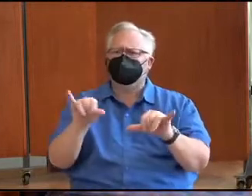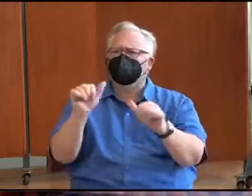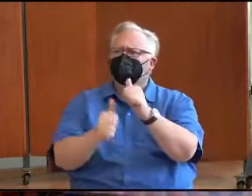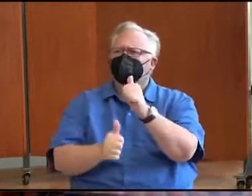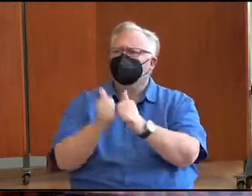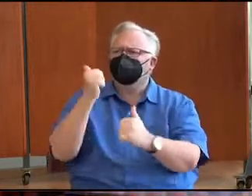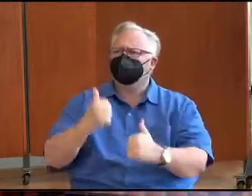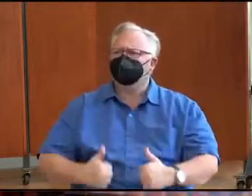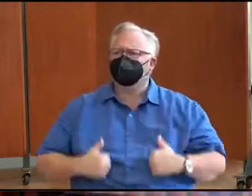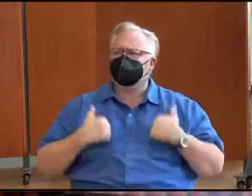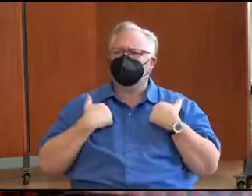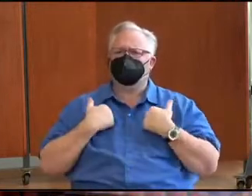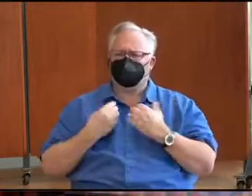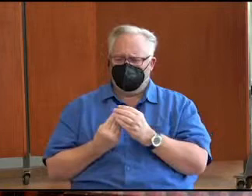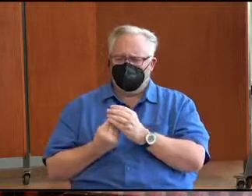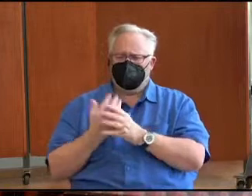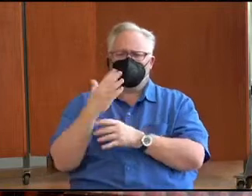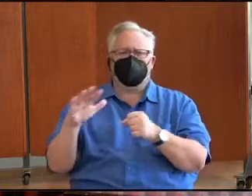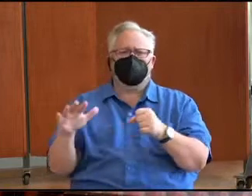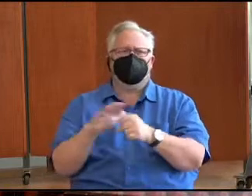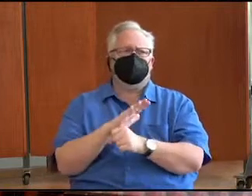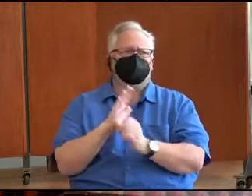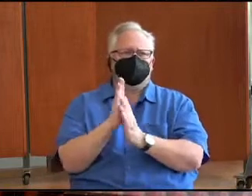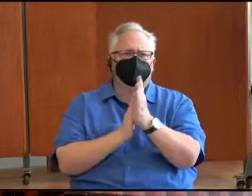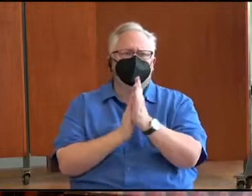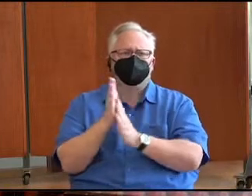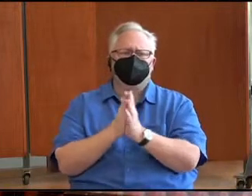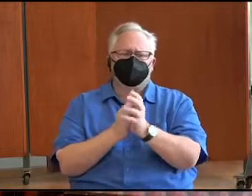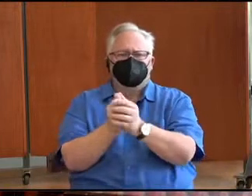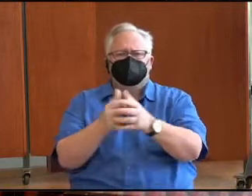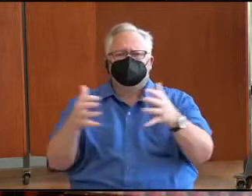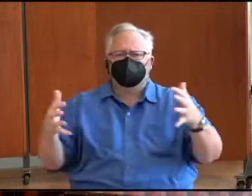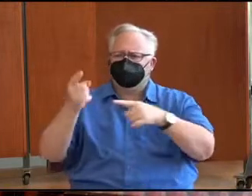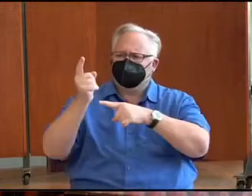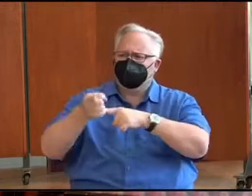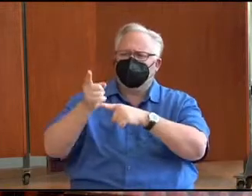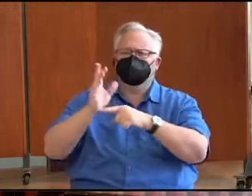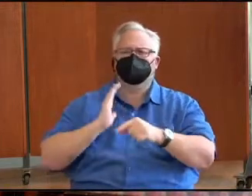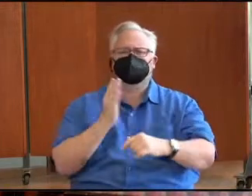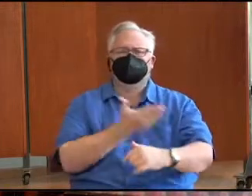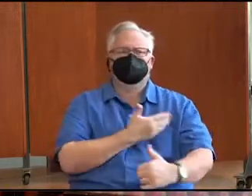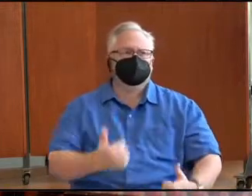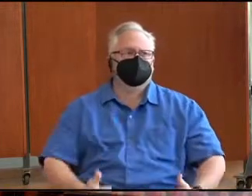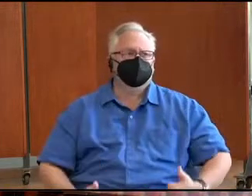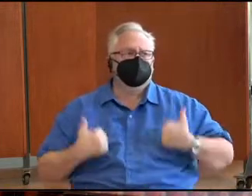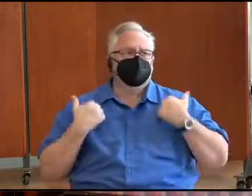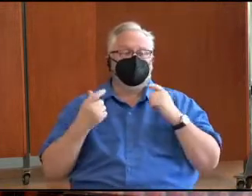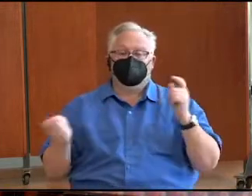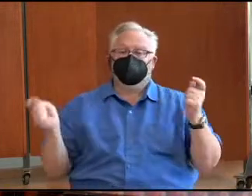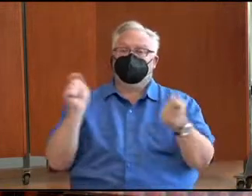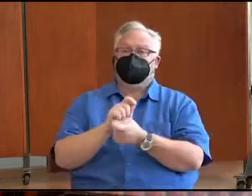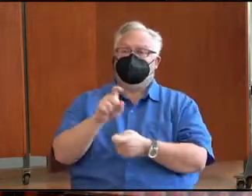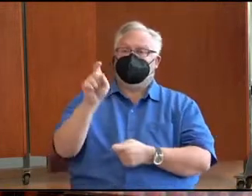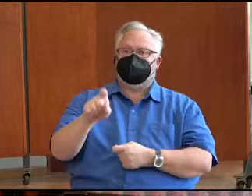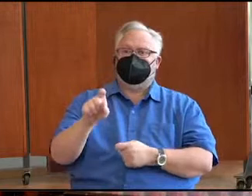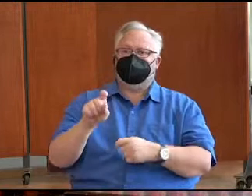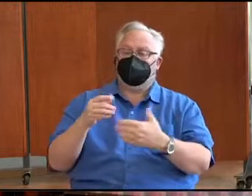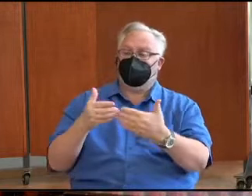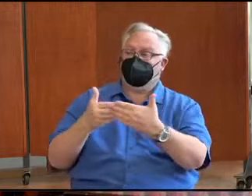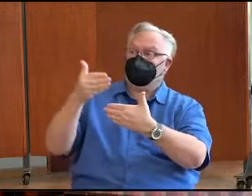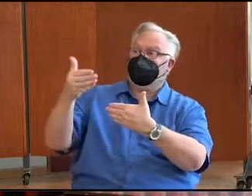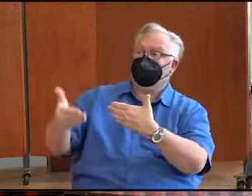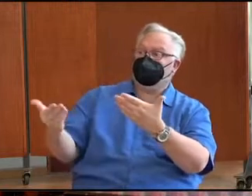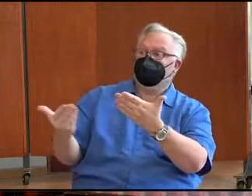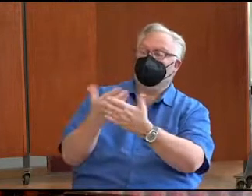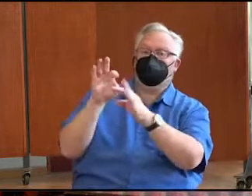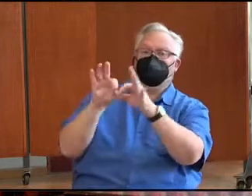alive, growth-filled, passionate, expansive moments in our lives. Transforming our need to grab that new bar